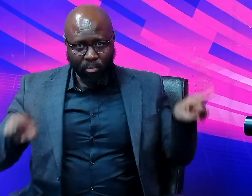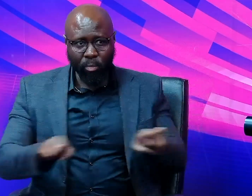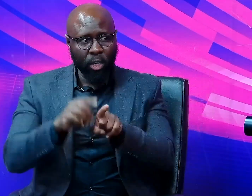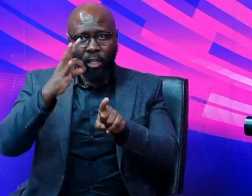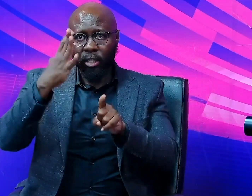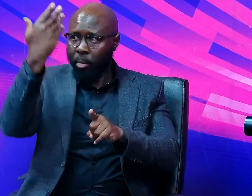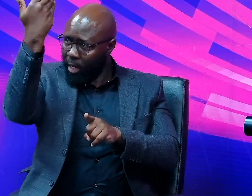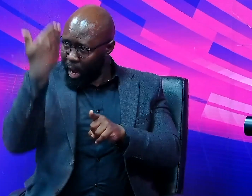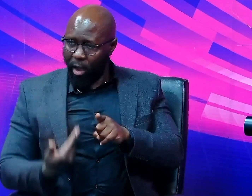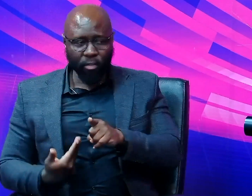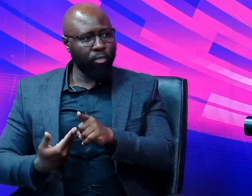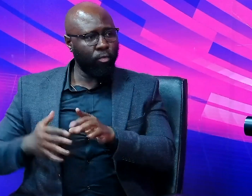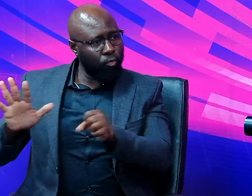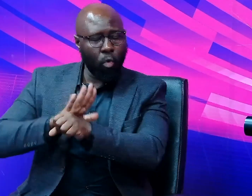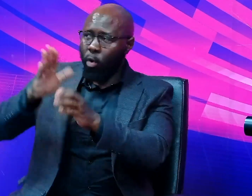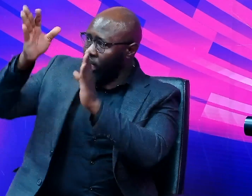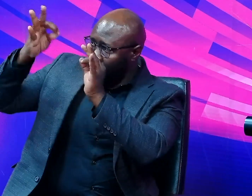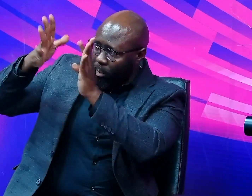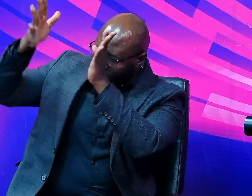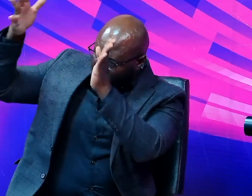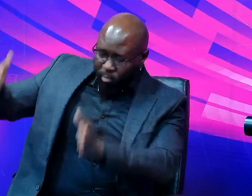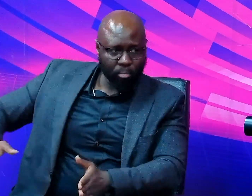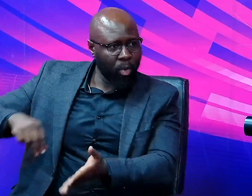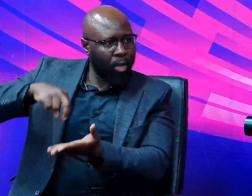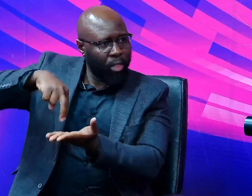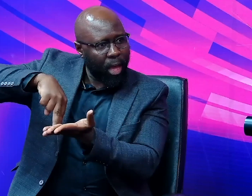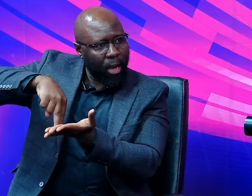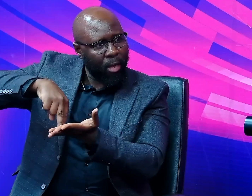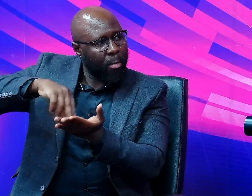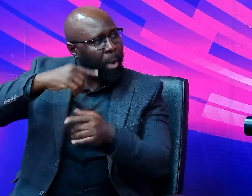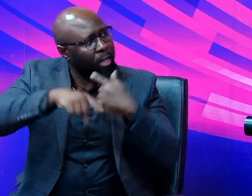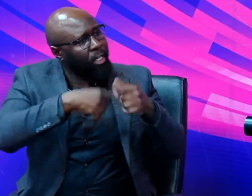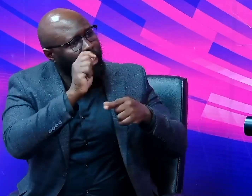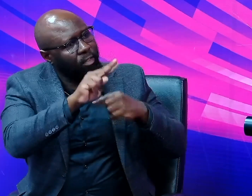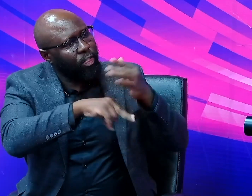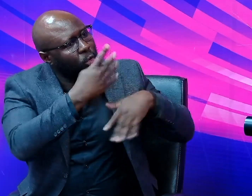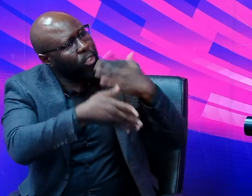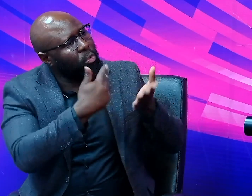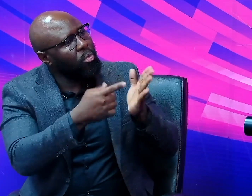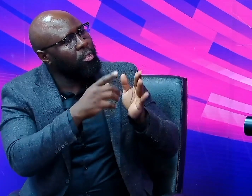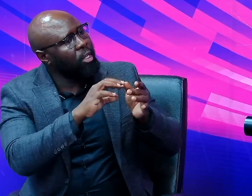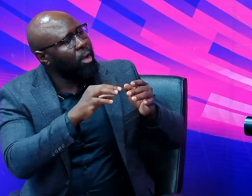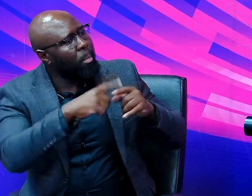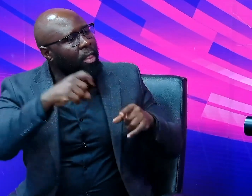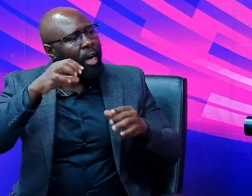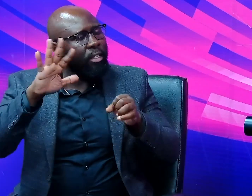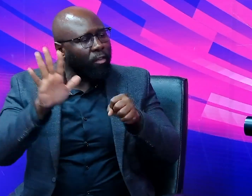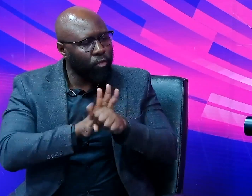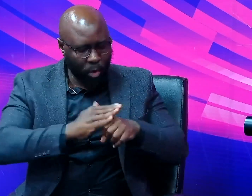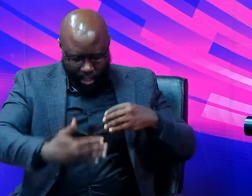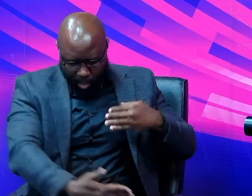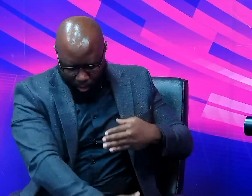whereby we have like a full TV, then the half of the TV has a sign language interpreter, and